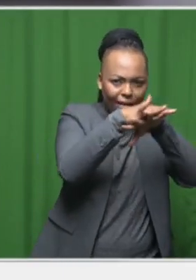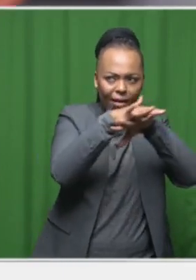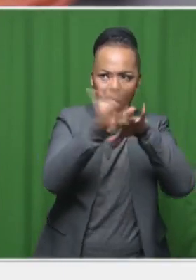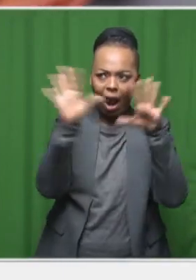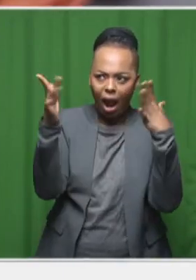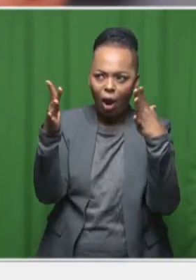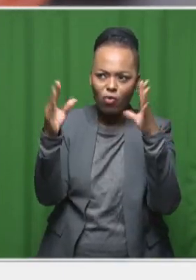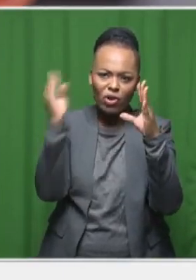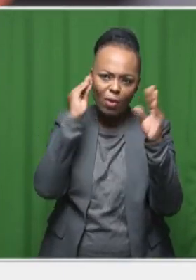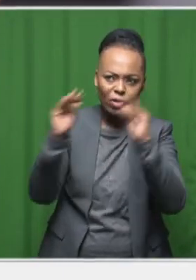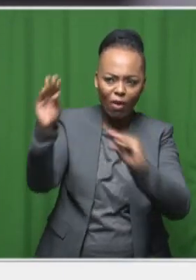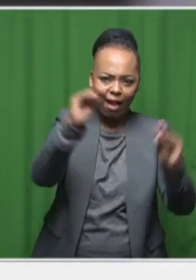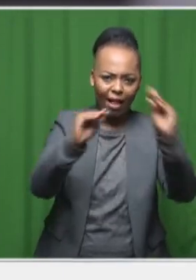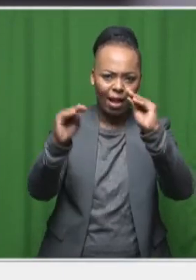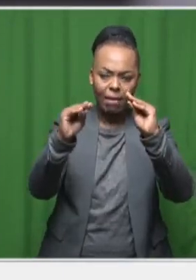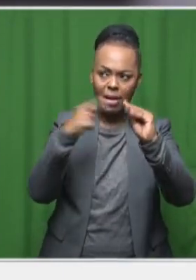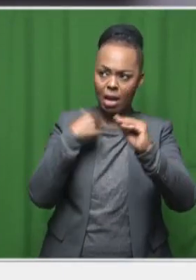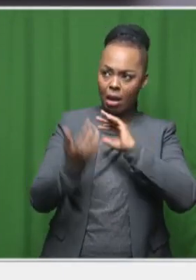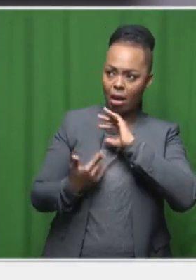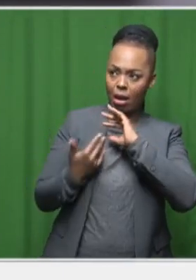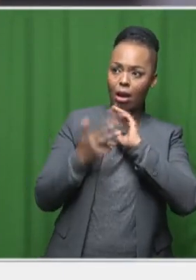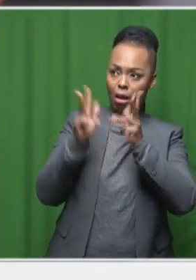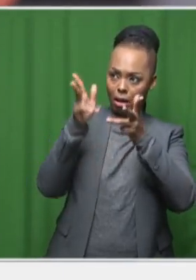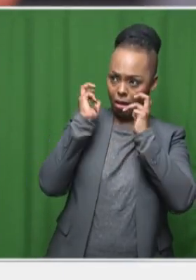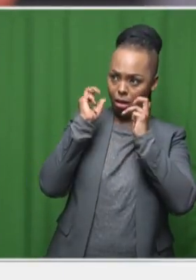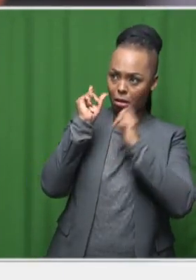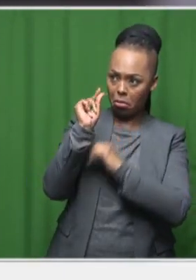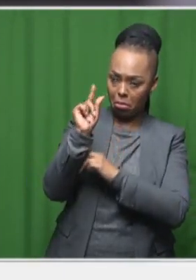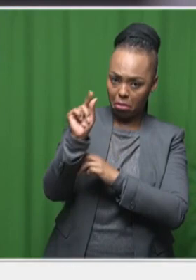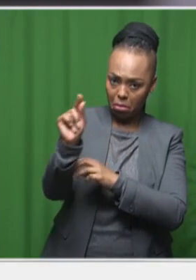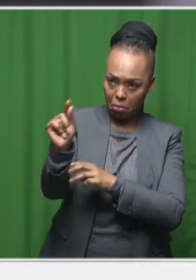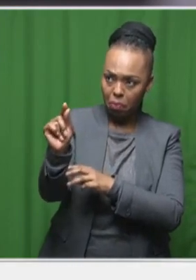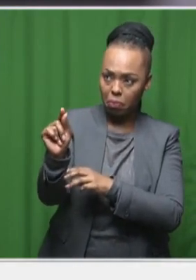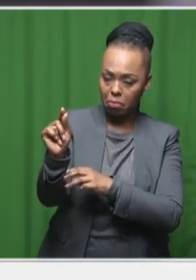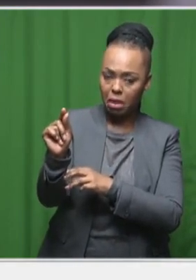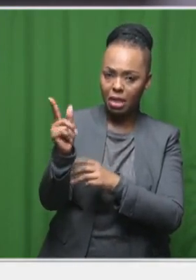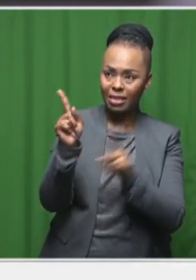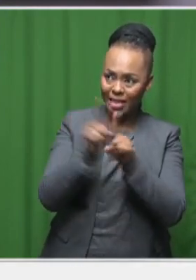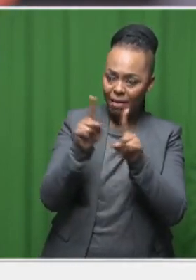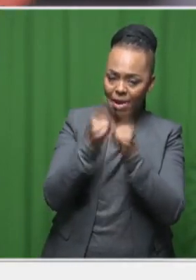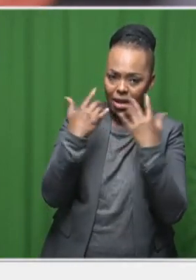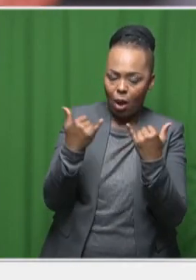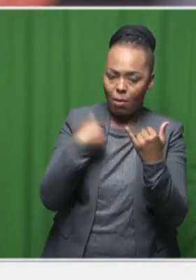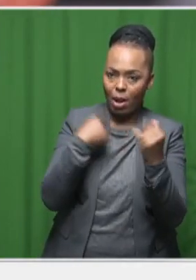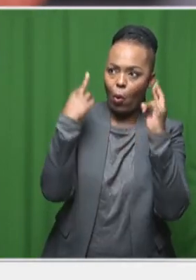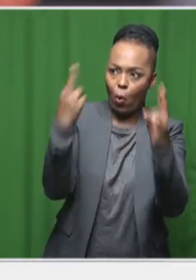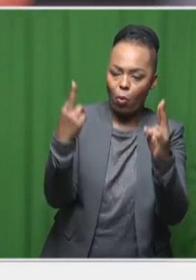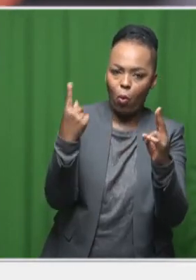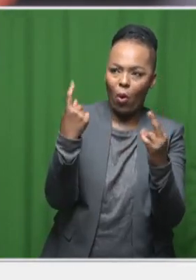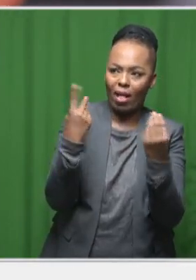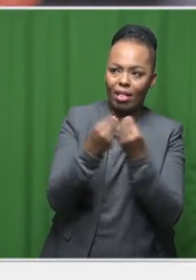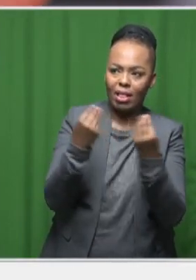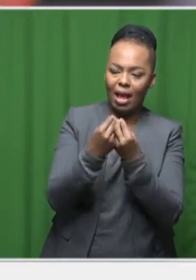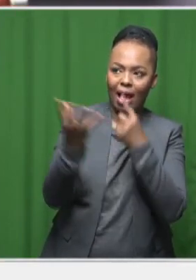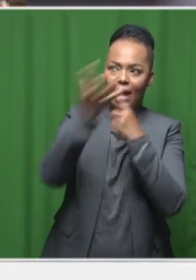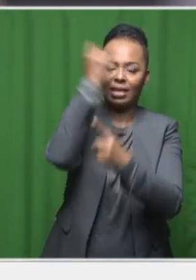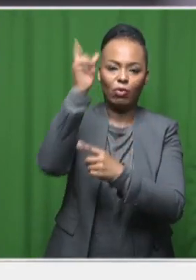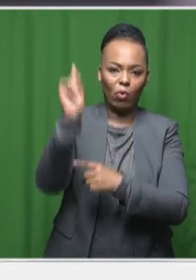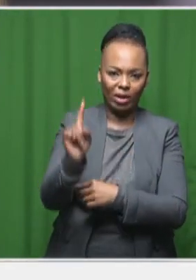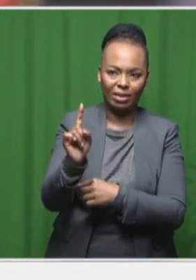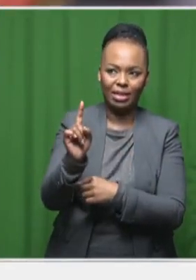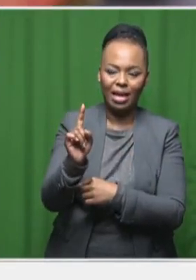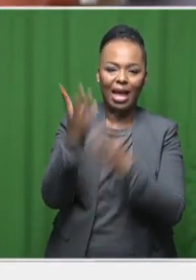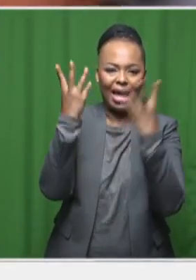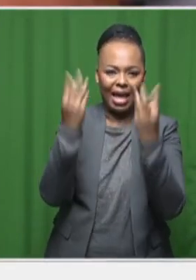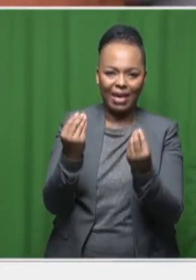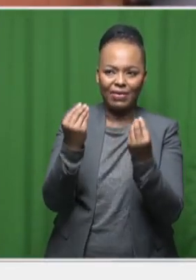point. I was very much inspired by that. And still now, I actually hope that one thing that this will achieve is that there's a